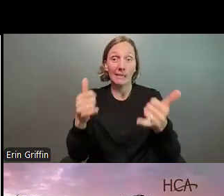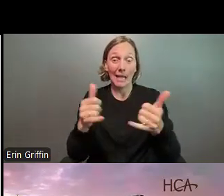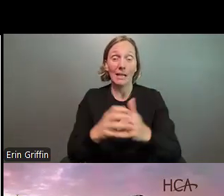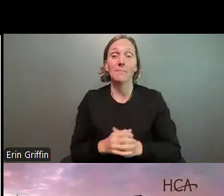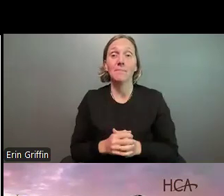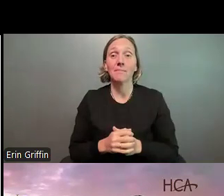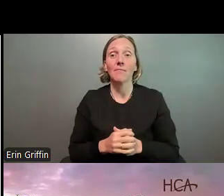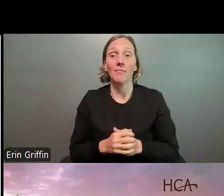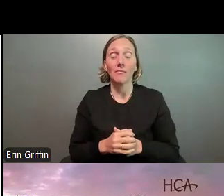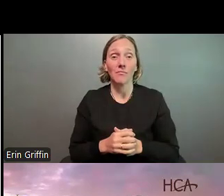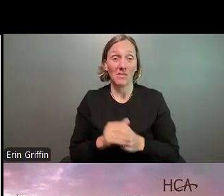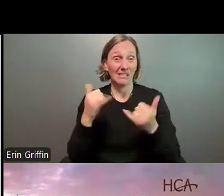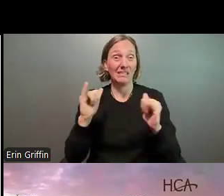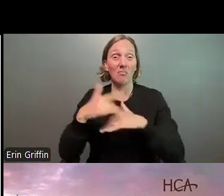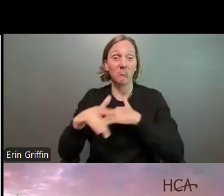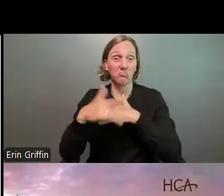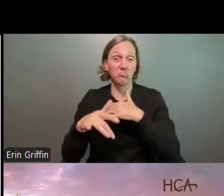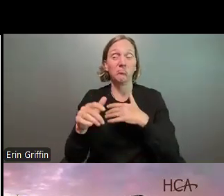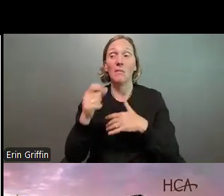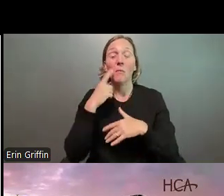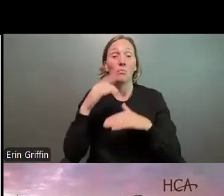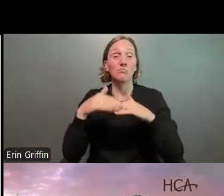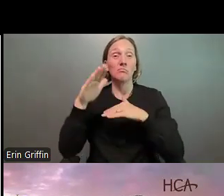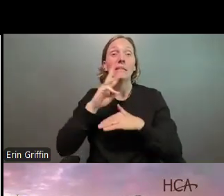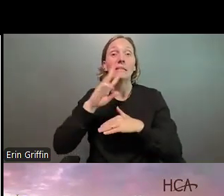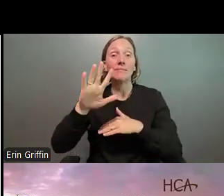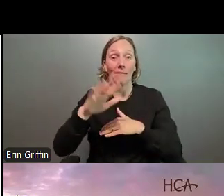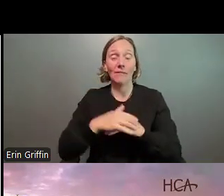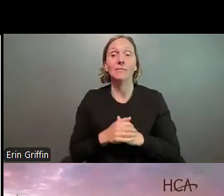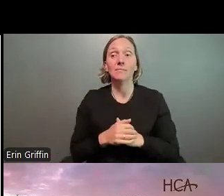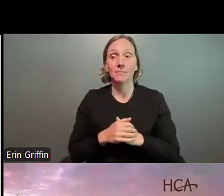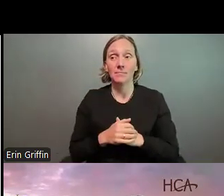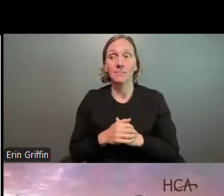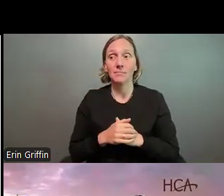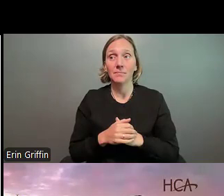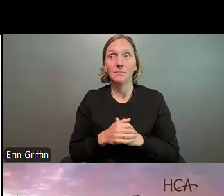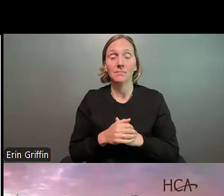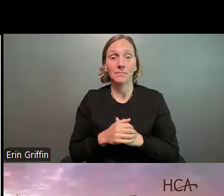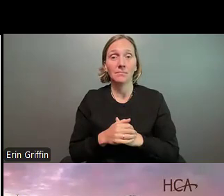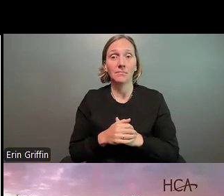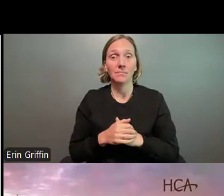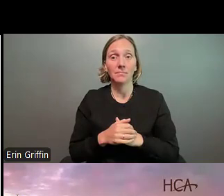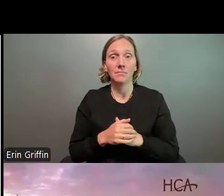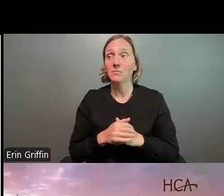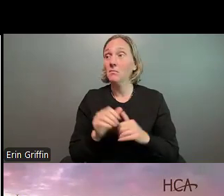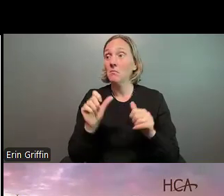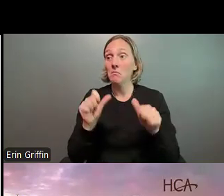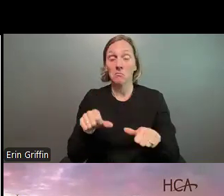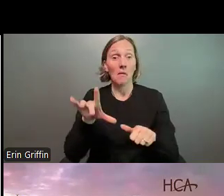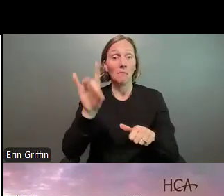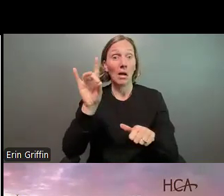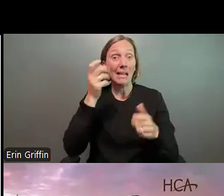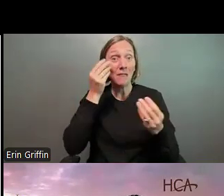for those who are 65 or over, and we have information here. They can apply via Washington Connections